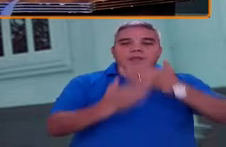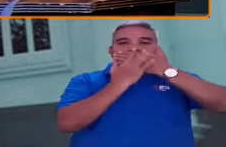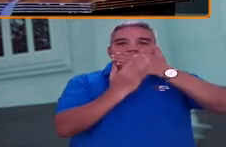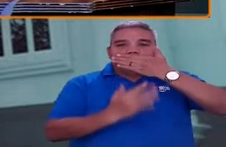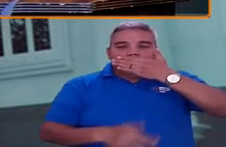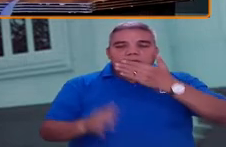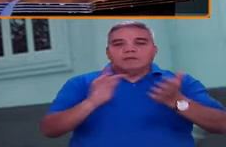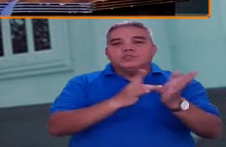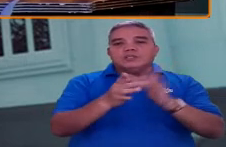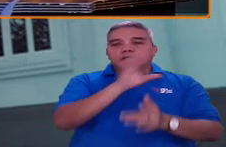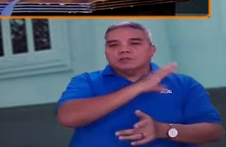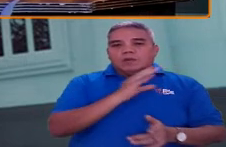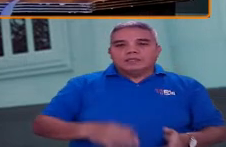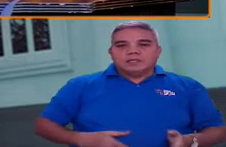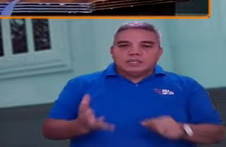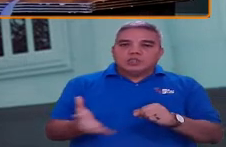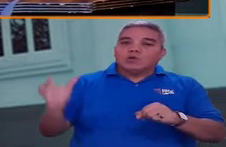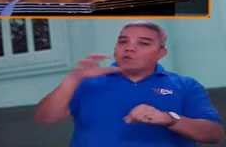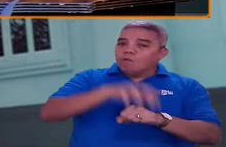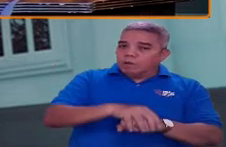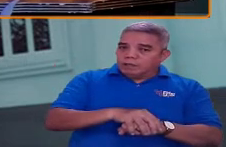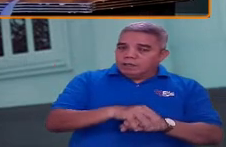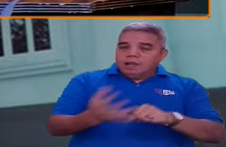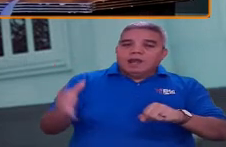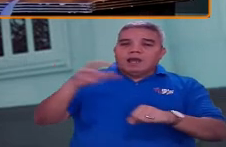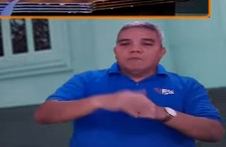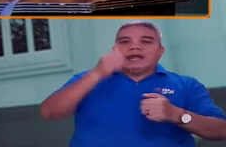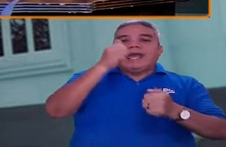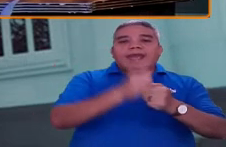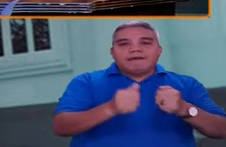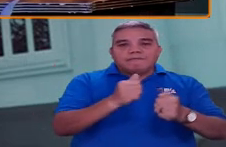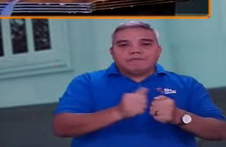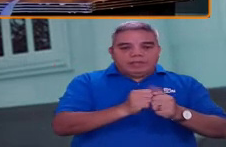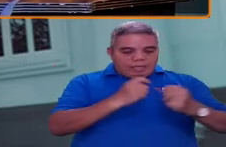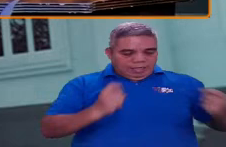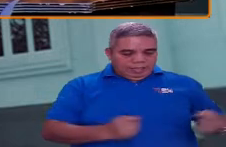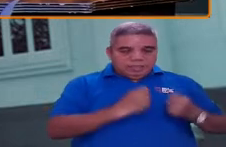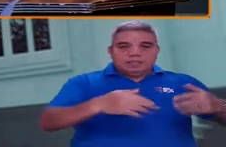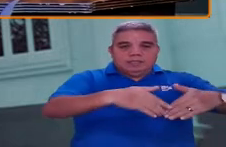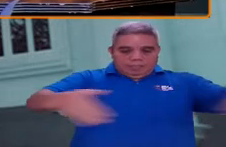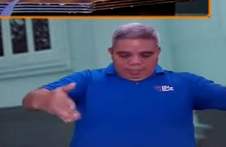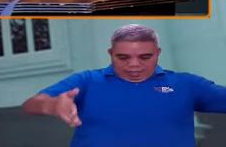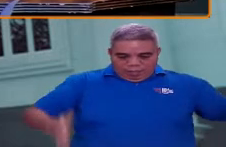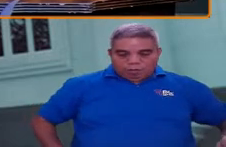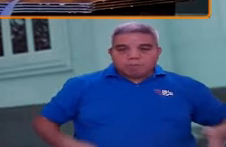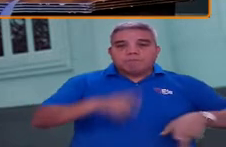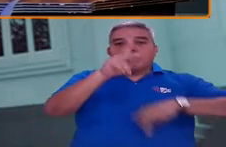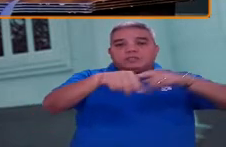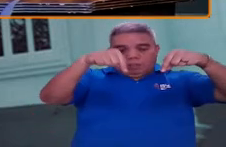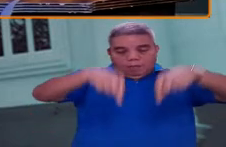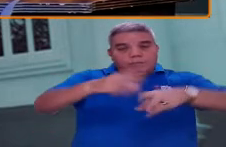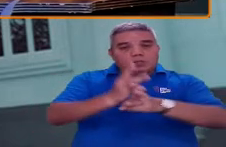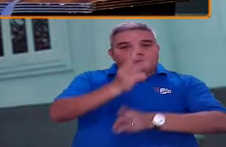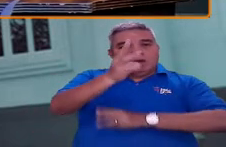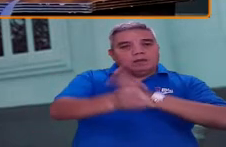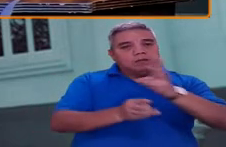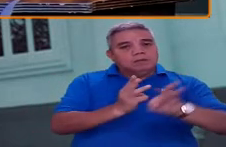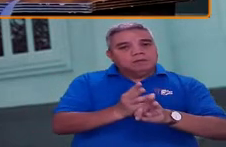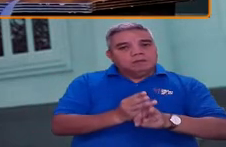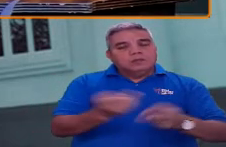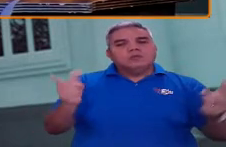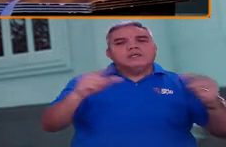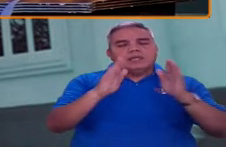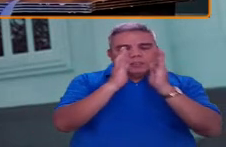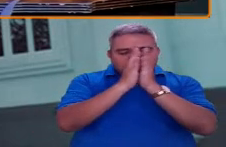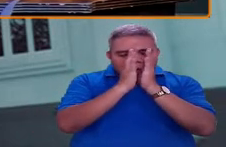blood of Jesus Christ is covered, had covered every single person in this world. So let